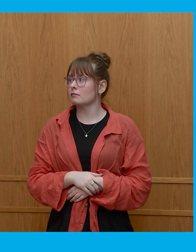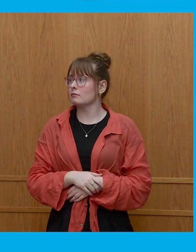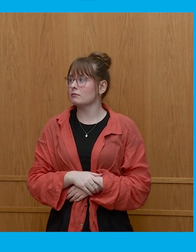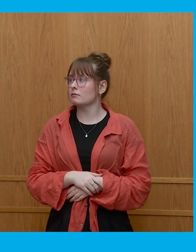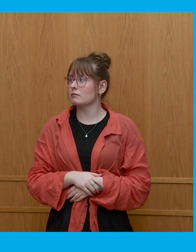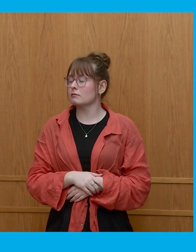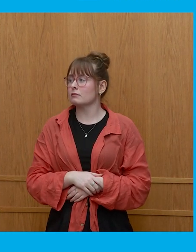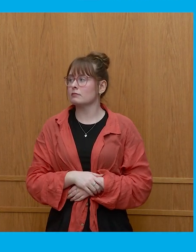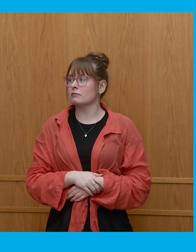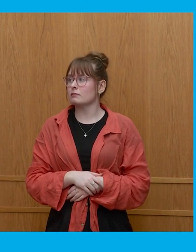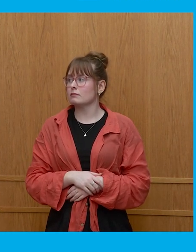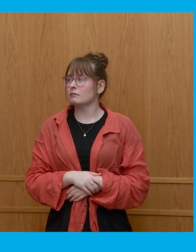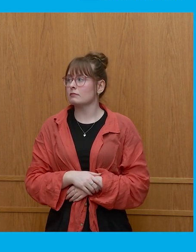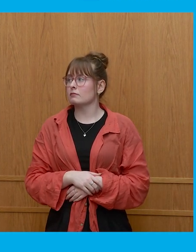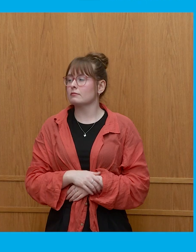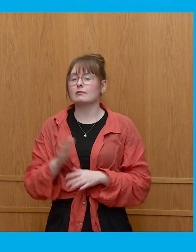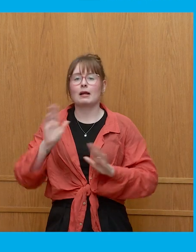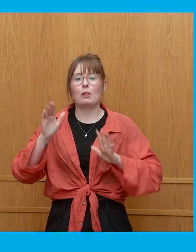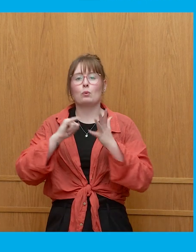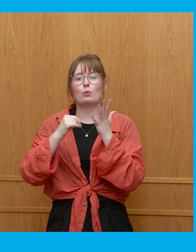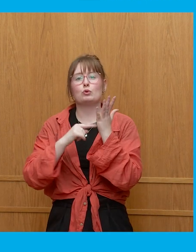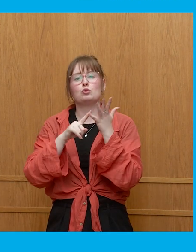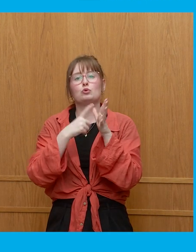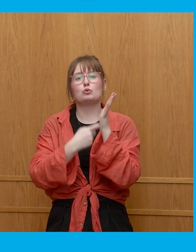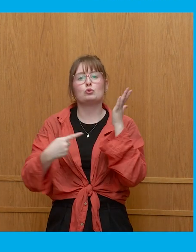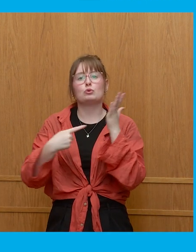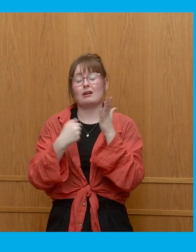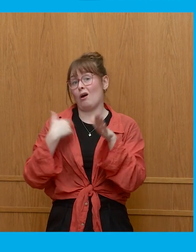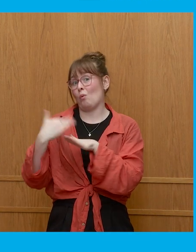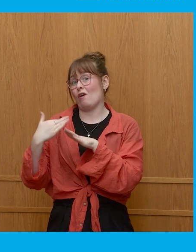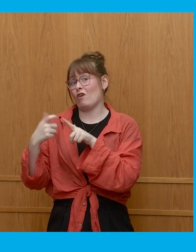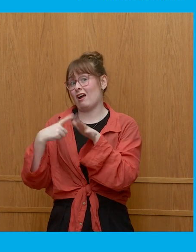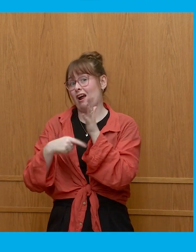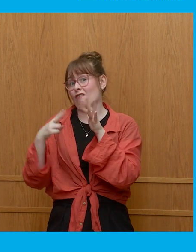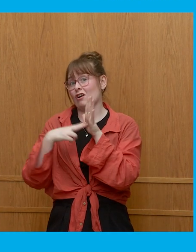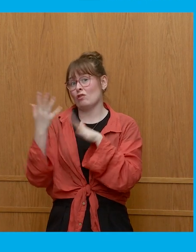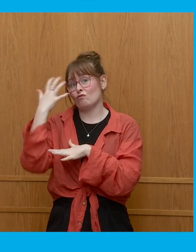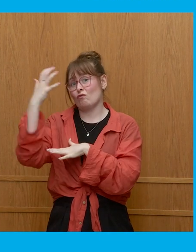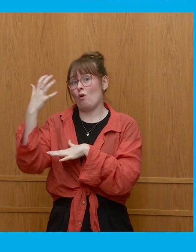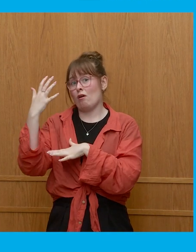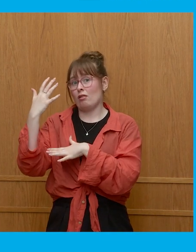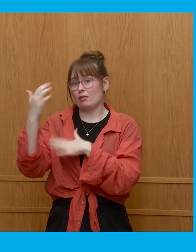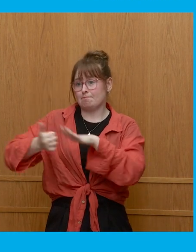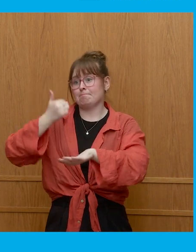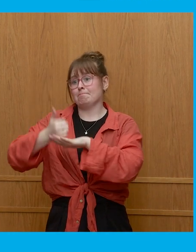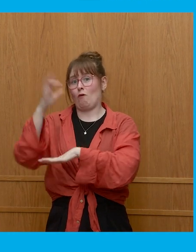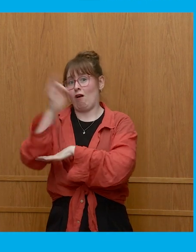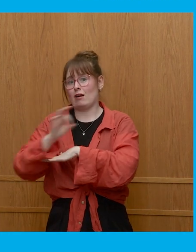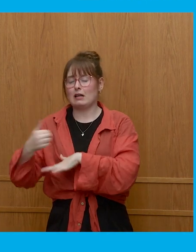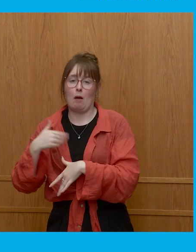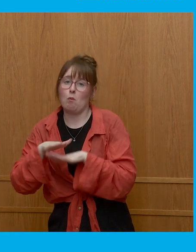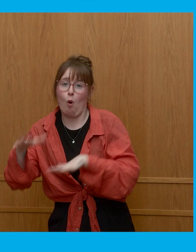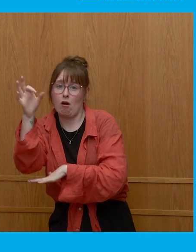actually. Hello, Stuart Hay. I work for Karen at the Royal Corporation of Architects, but I'm not an architect. I worked